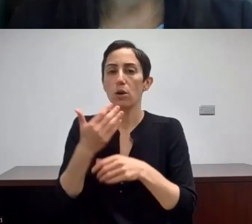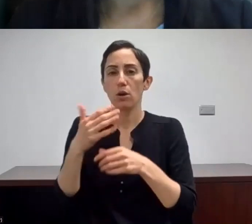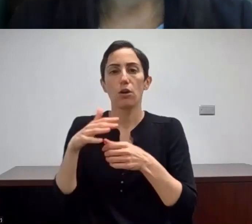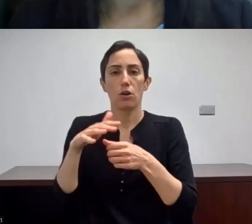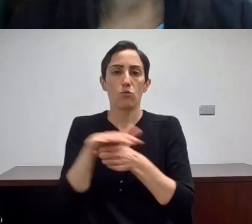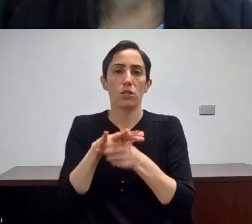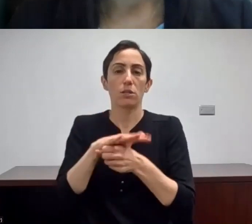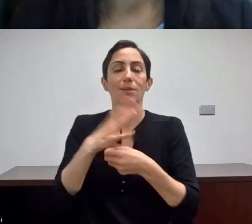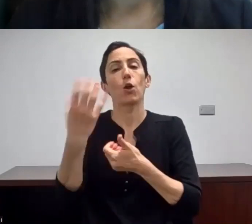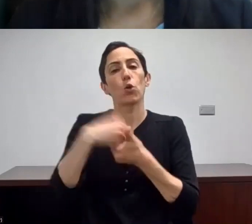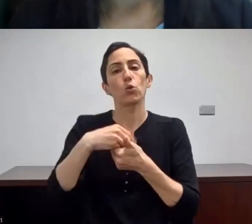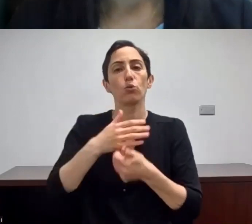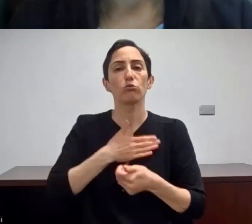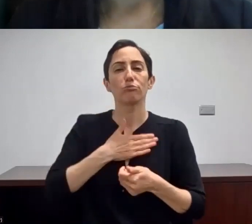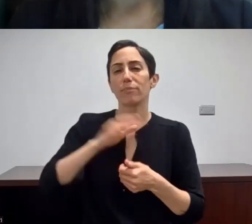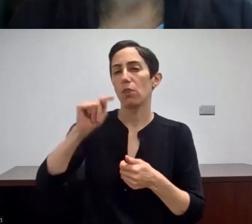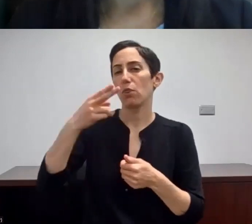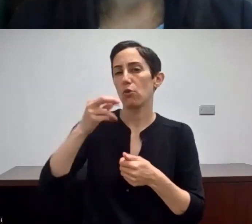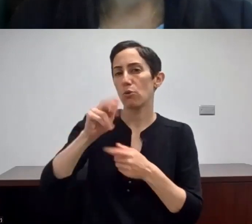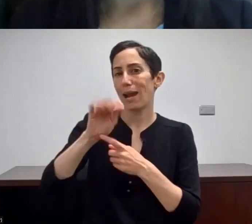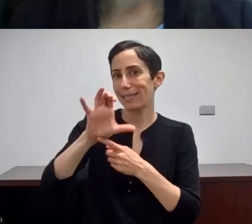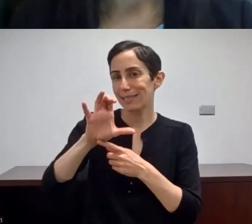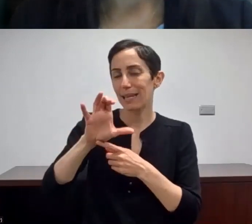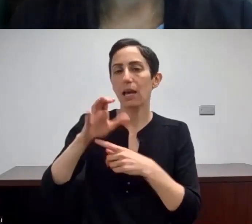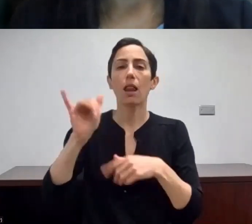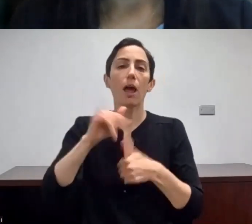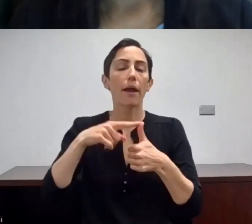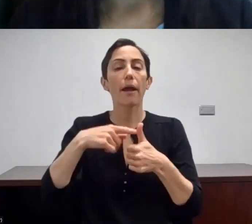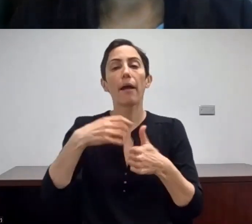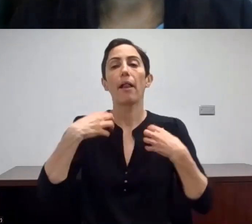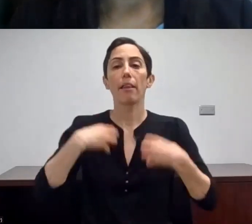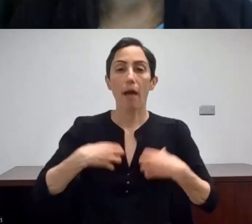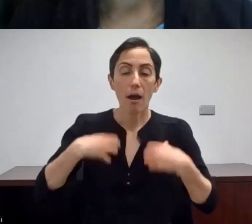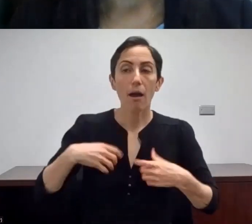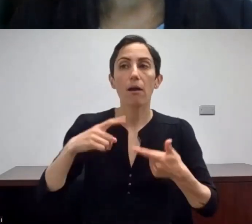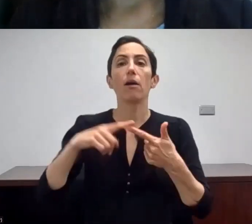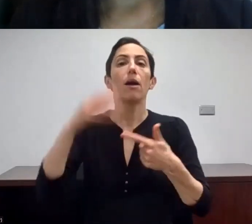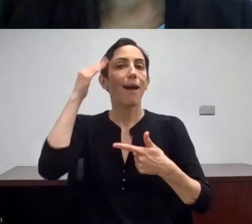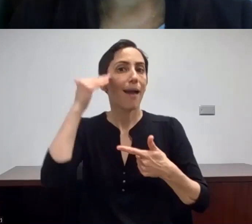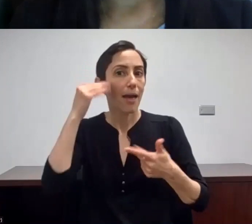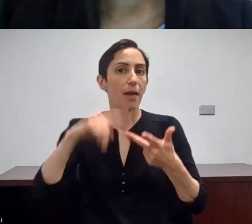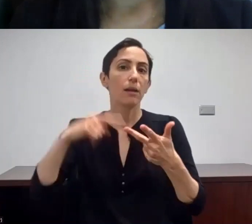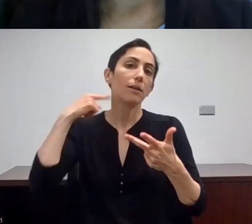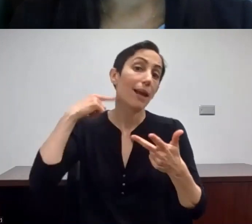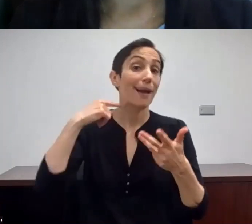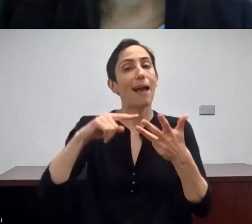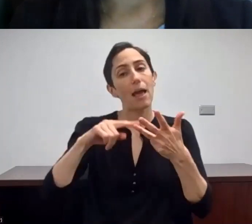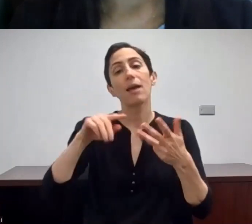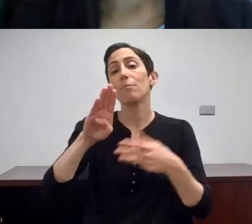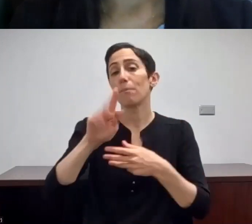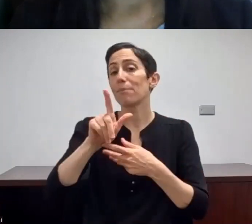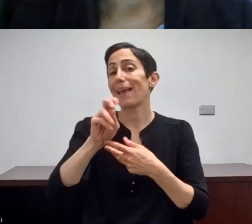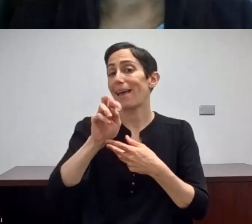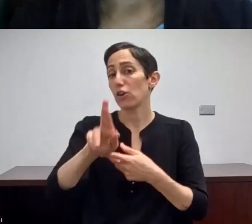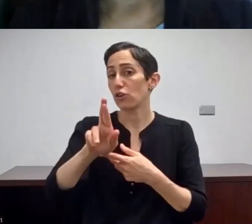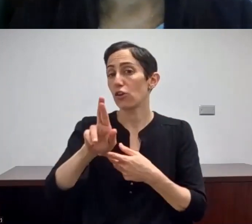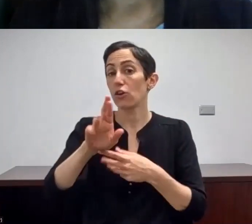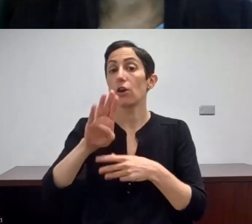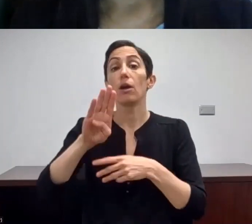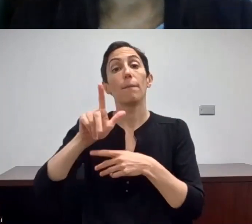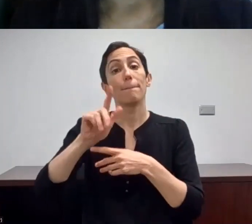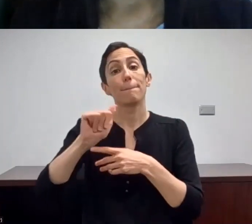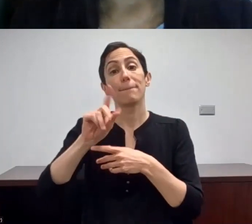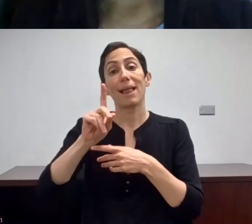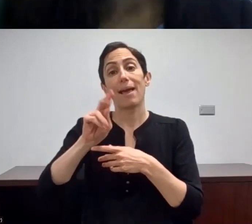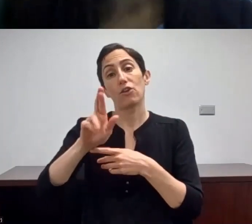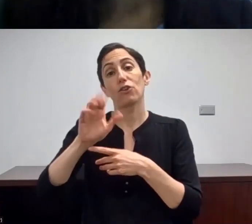thoracic cancers like lung cancer and head and neck cancer, and bladder cancer. So bladder cancer is a tobacco related